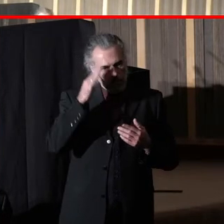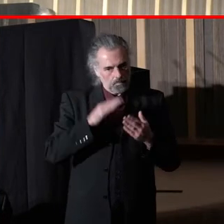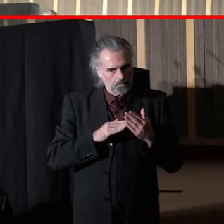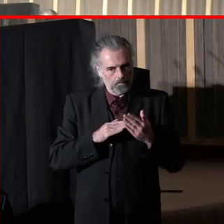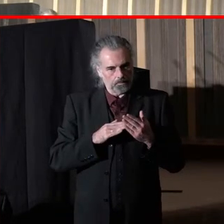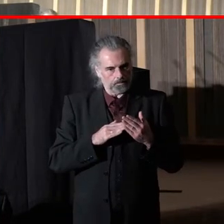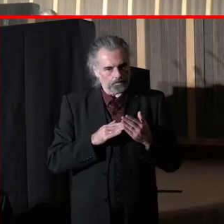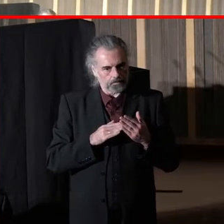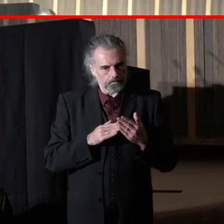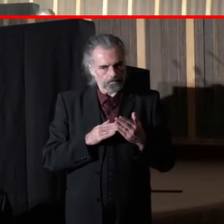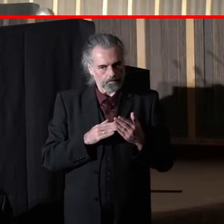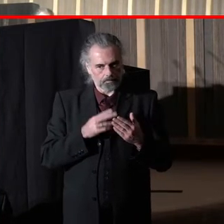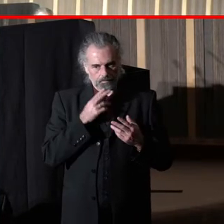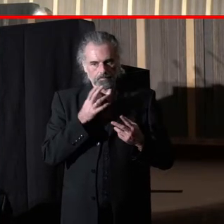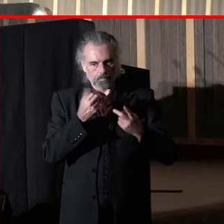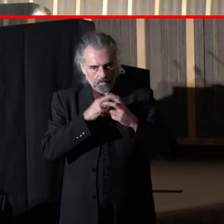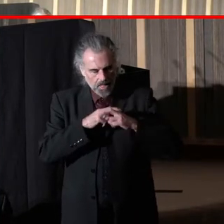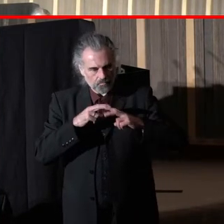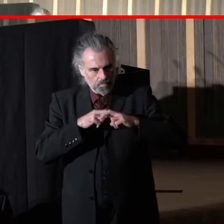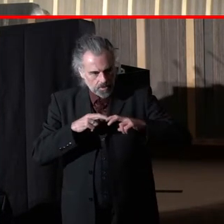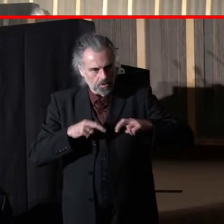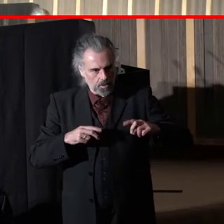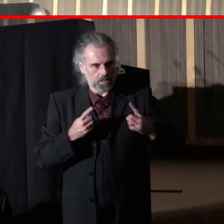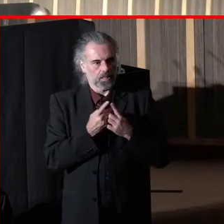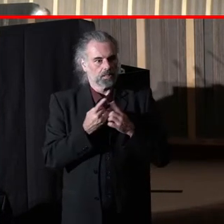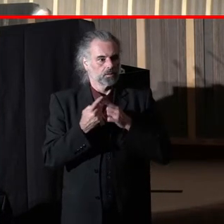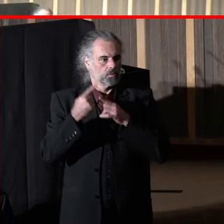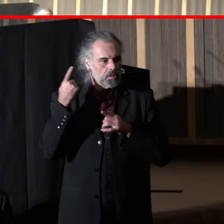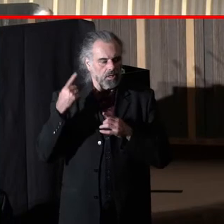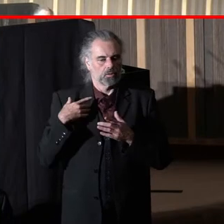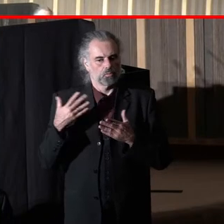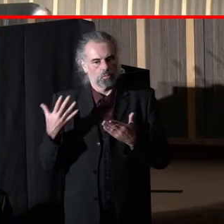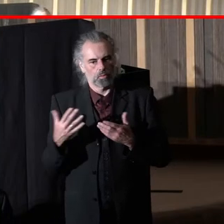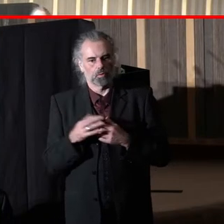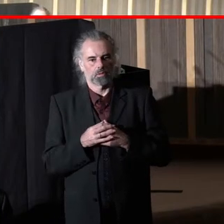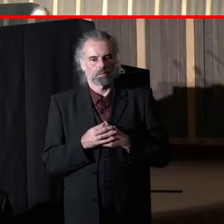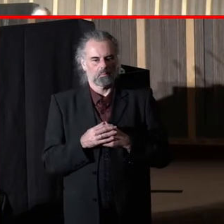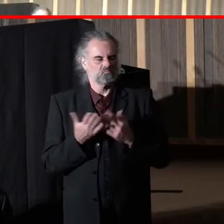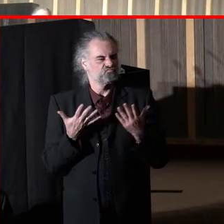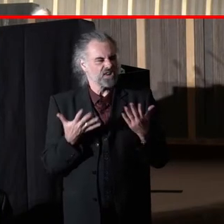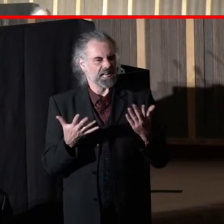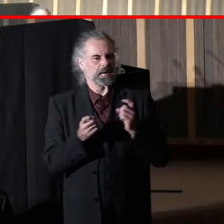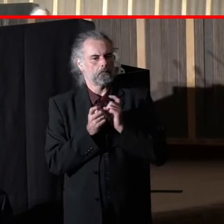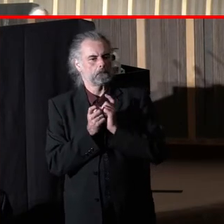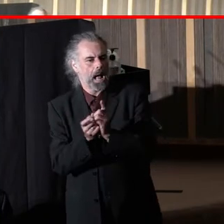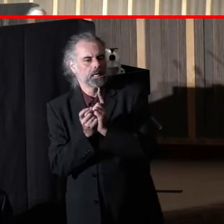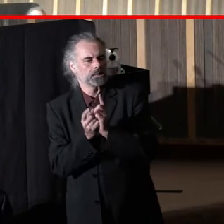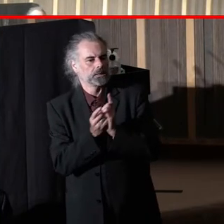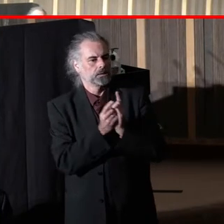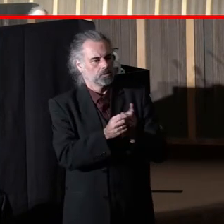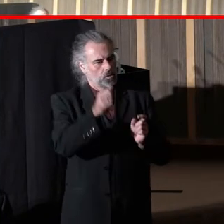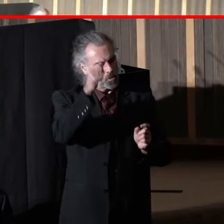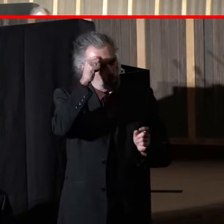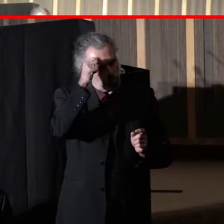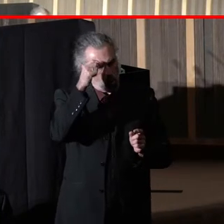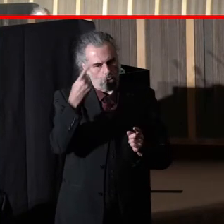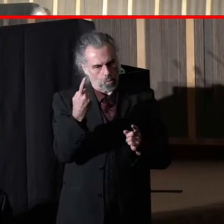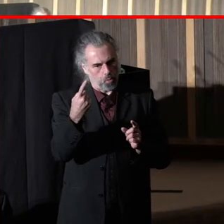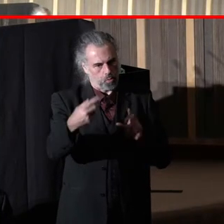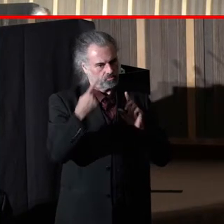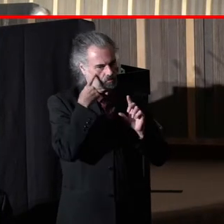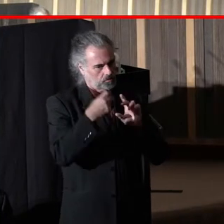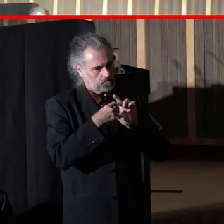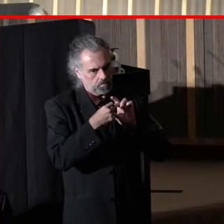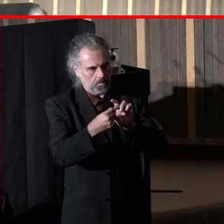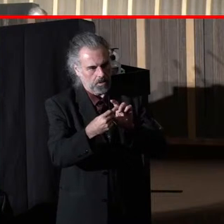to this, or has research been done on that? So I think it's more like marketing. Just know your audience, what is supposed